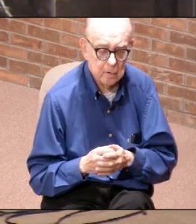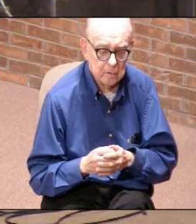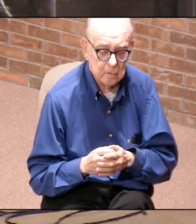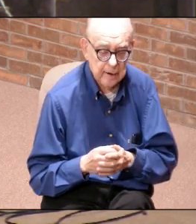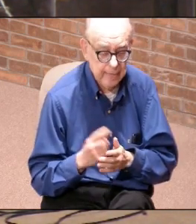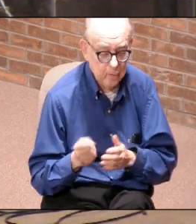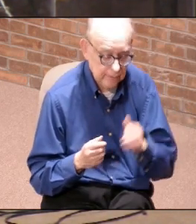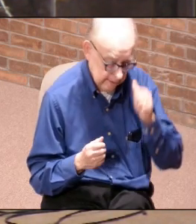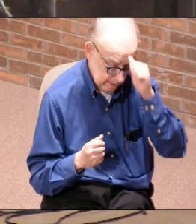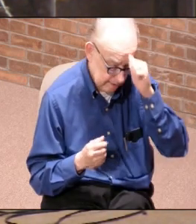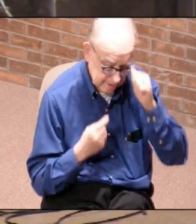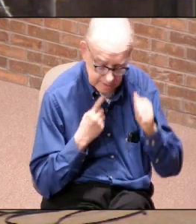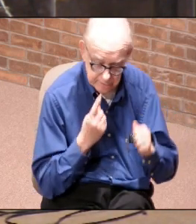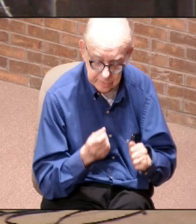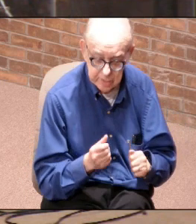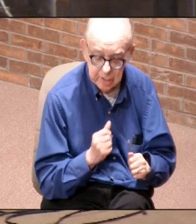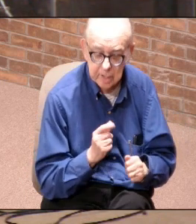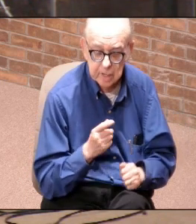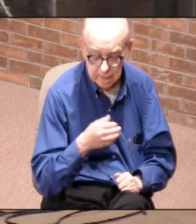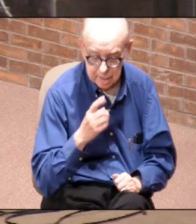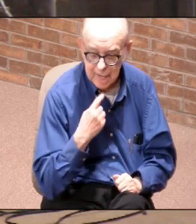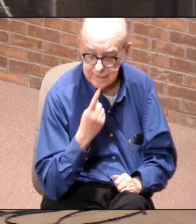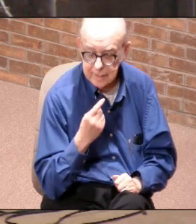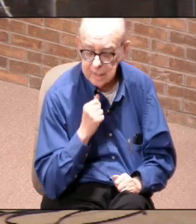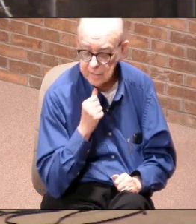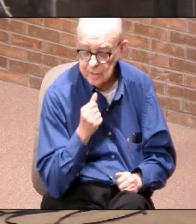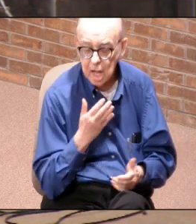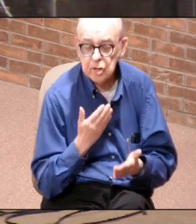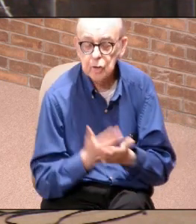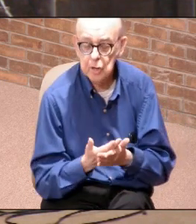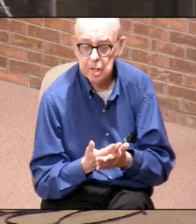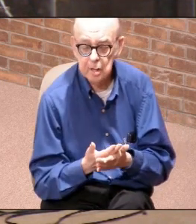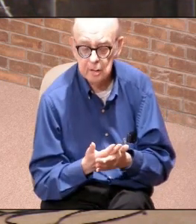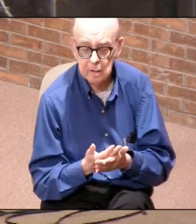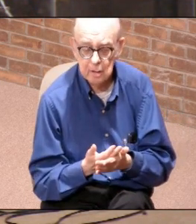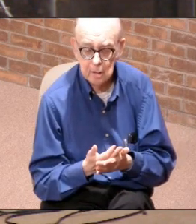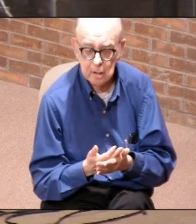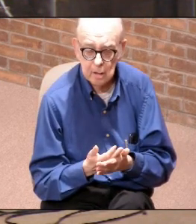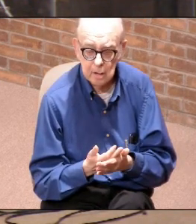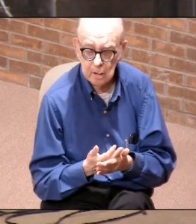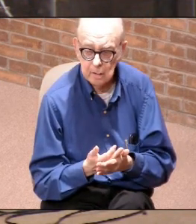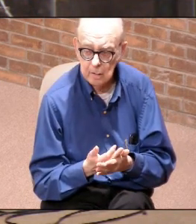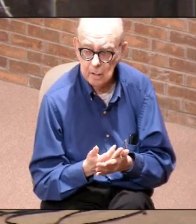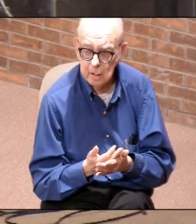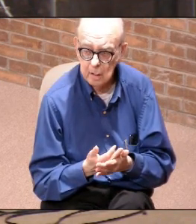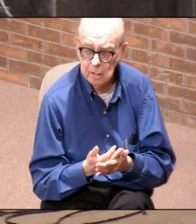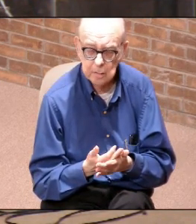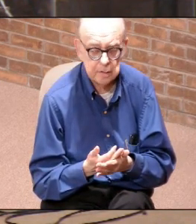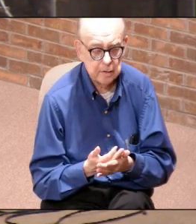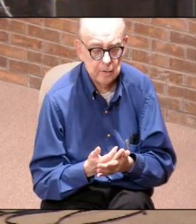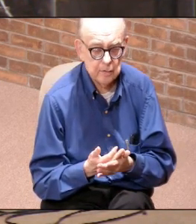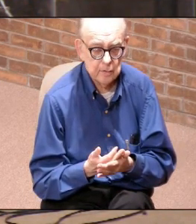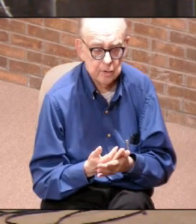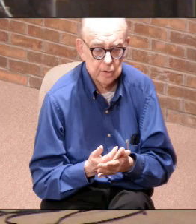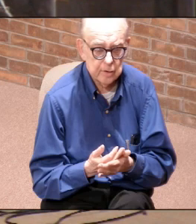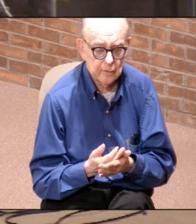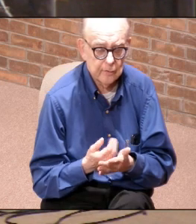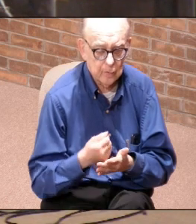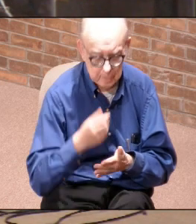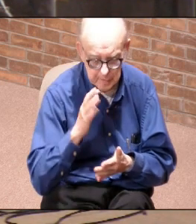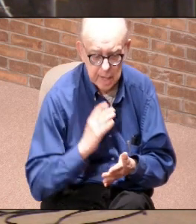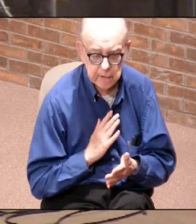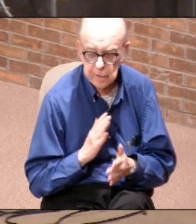just Adam, He said, this is not good for man to be alone.